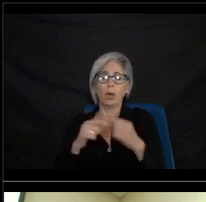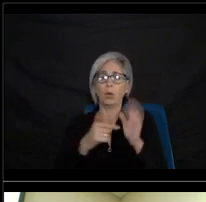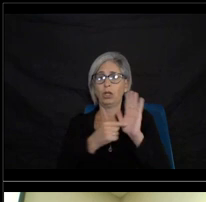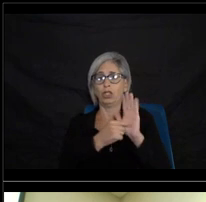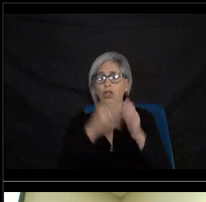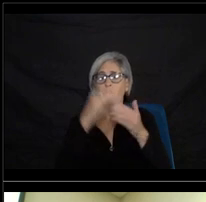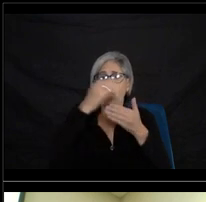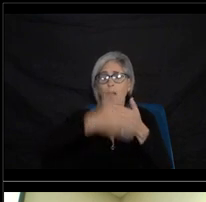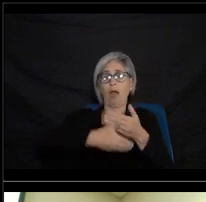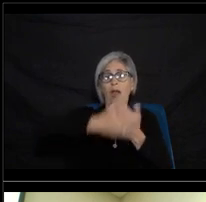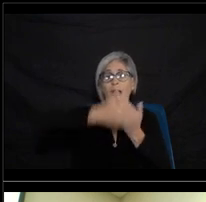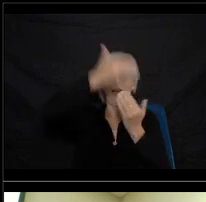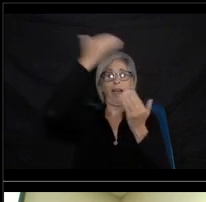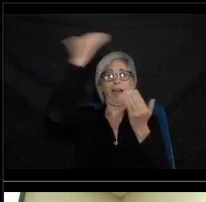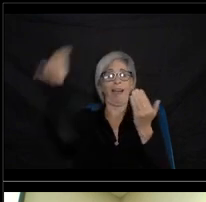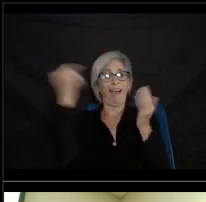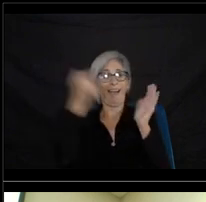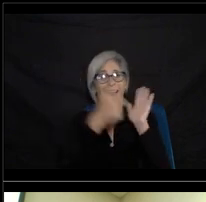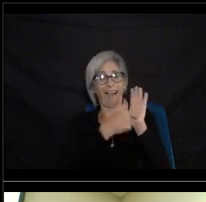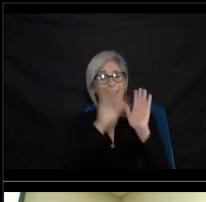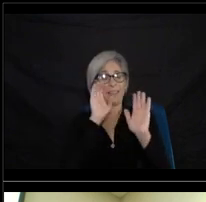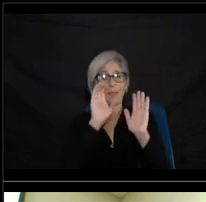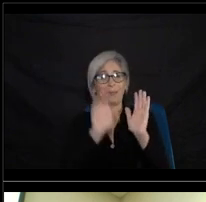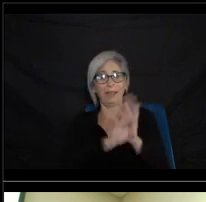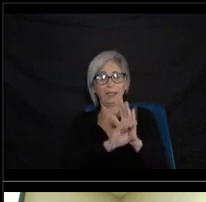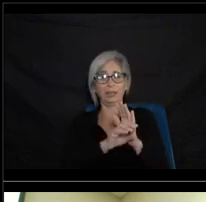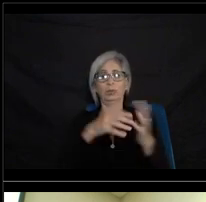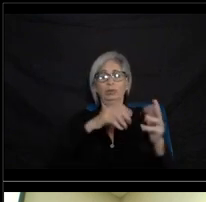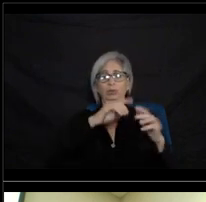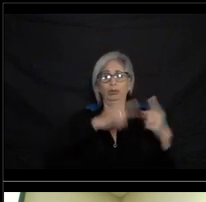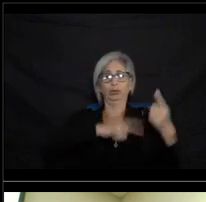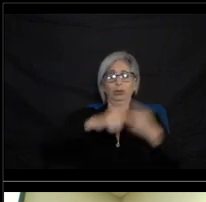a nice unveiling event. Obviously, it'll be socially distanced and